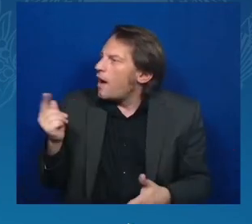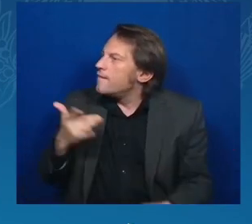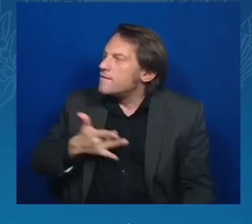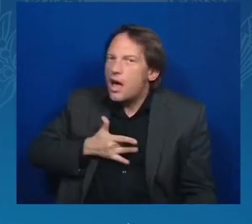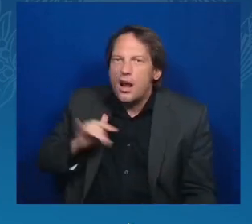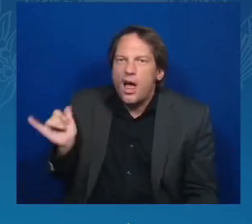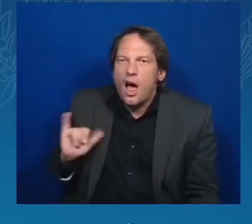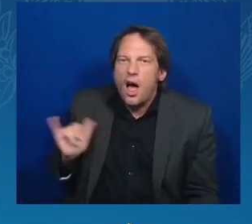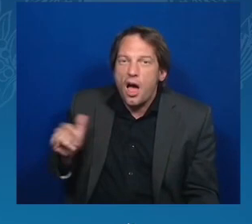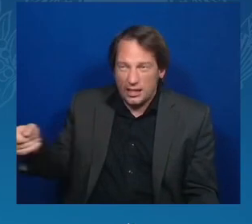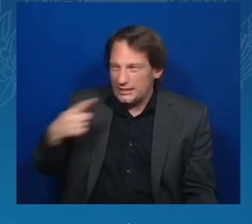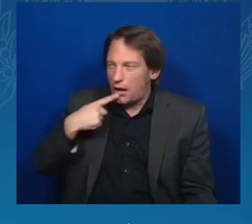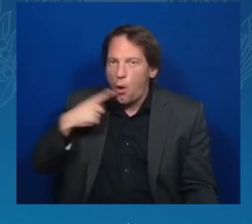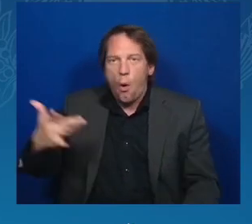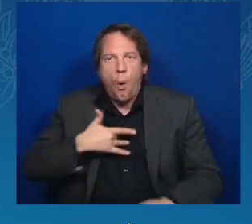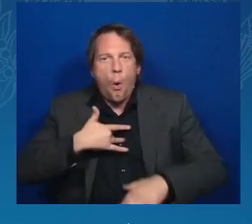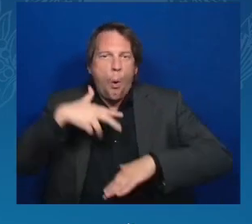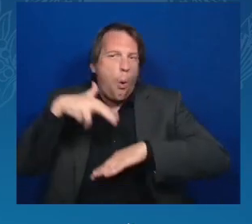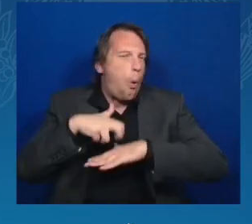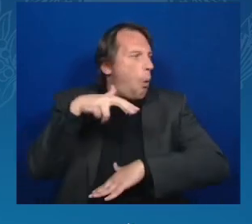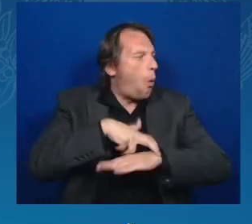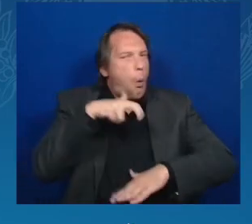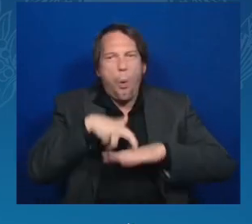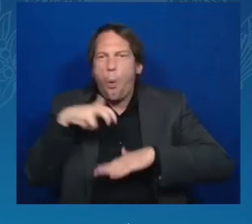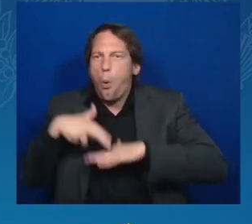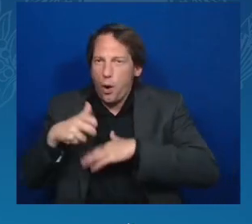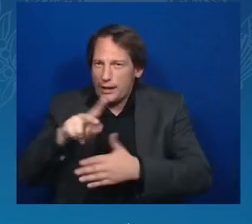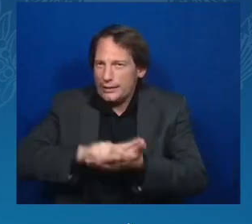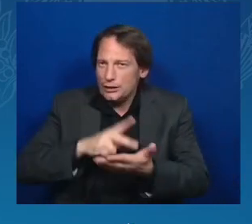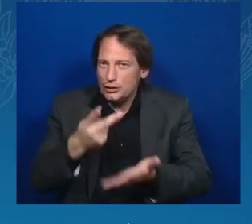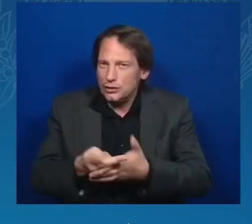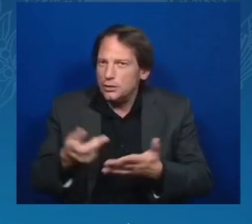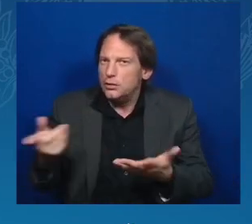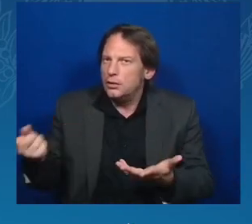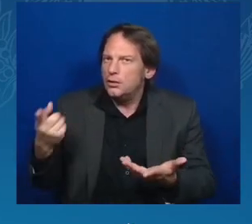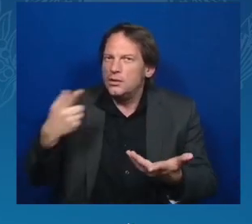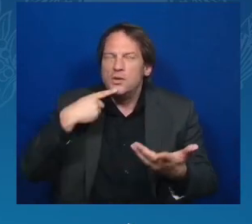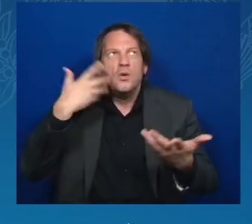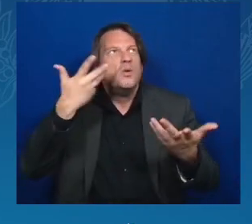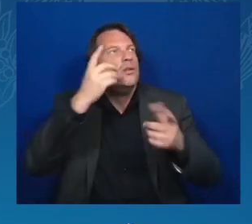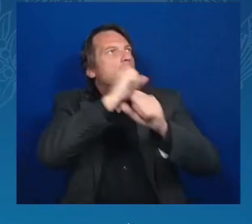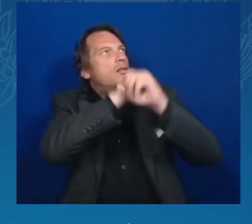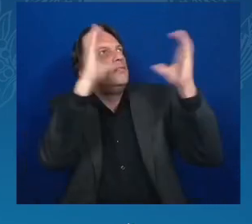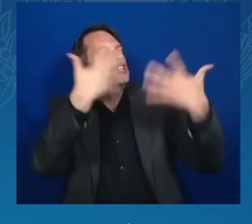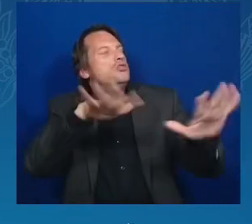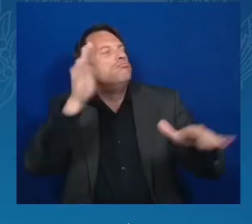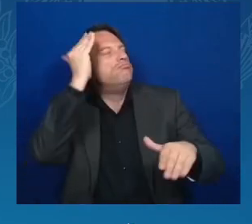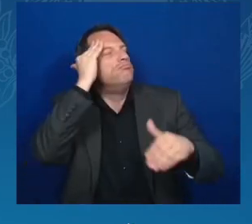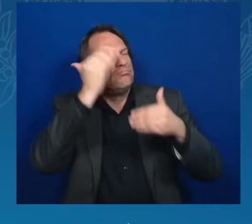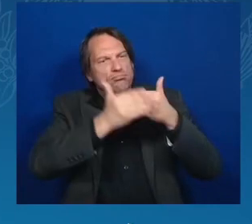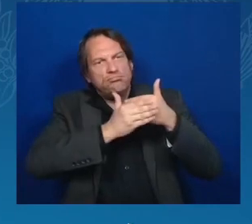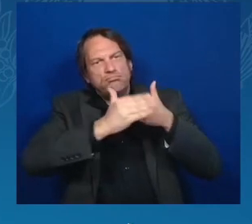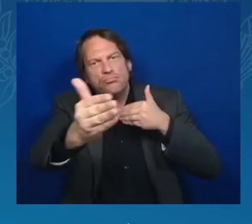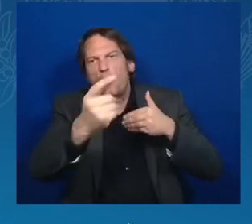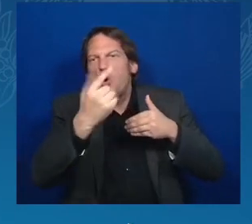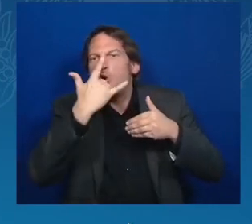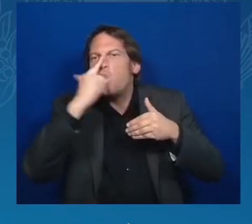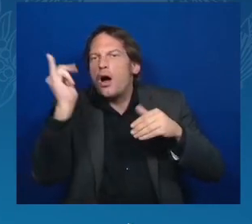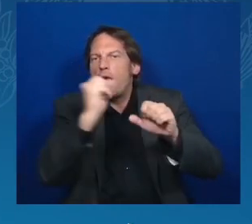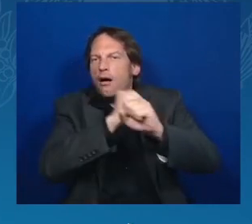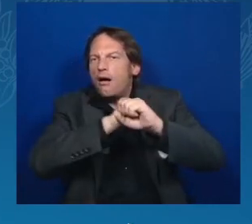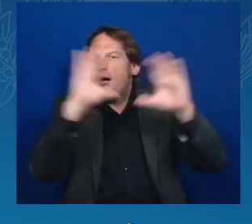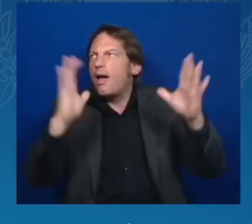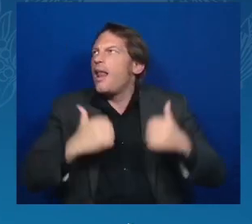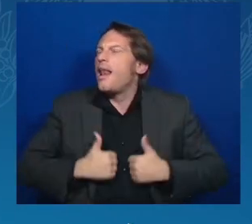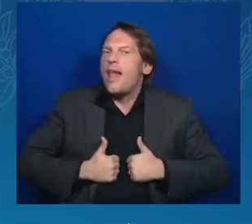know that at this point going forward, you would be able to live your life without this weight upon you? I